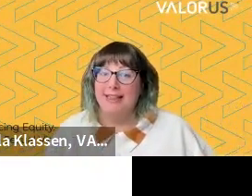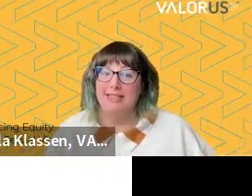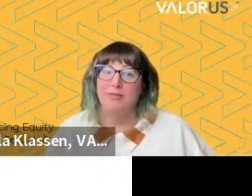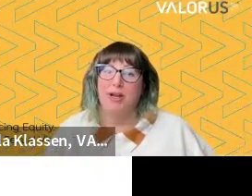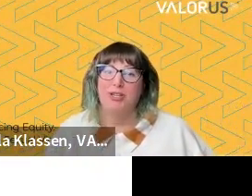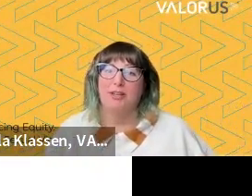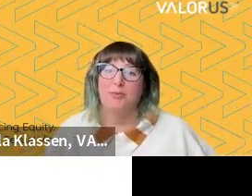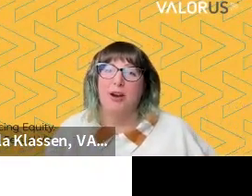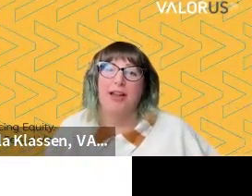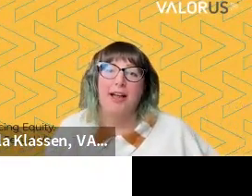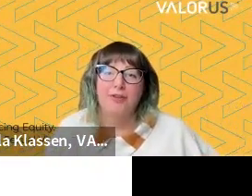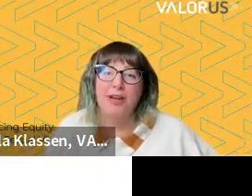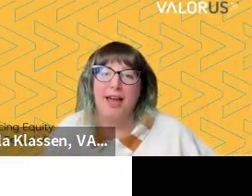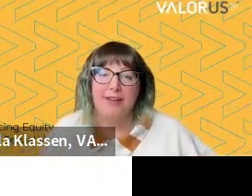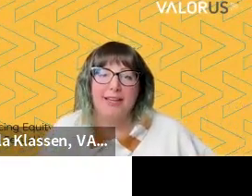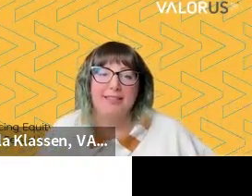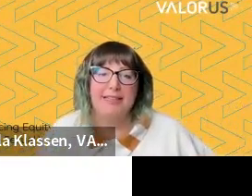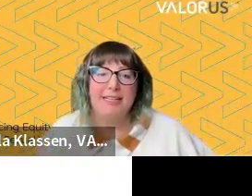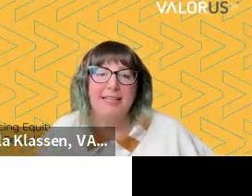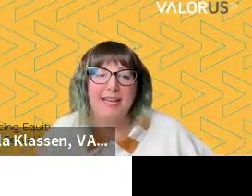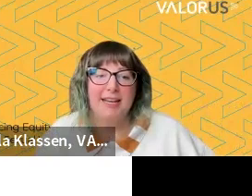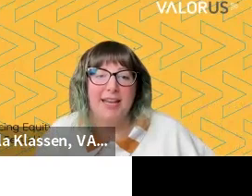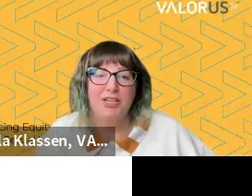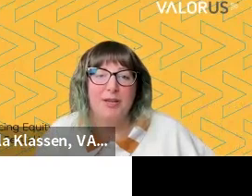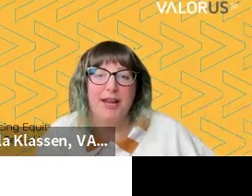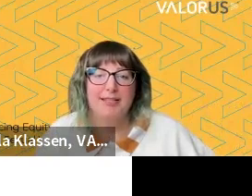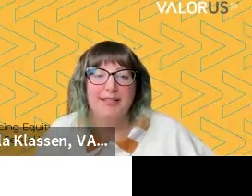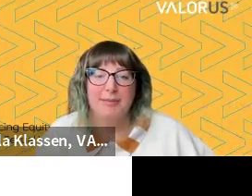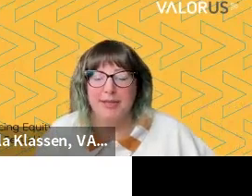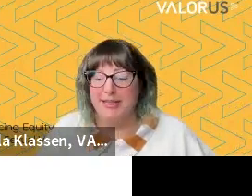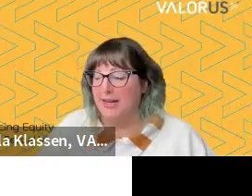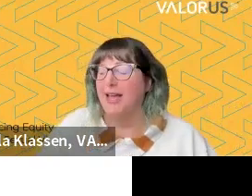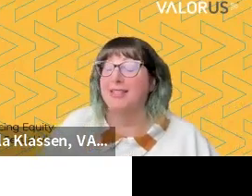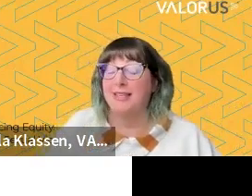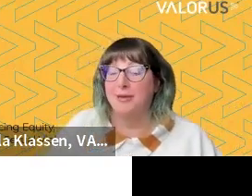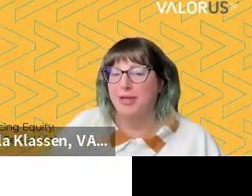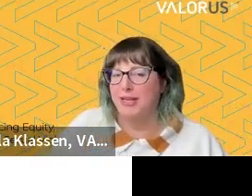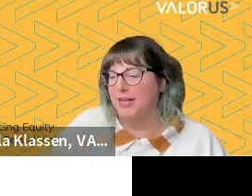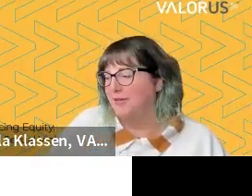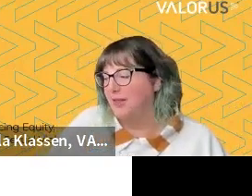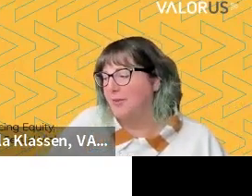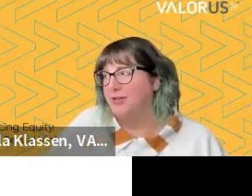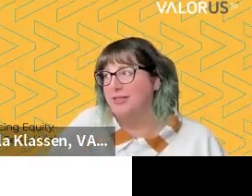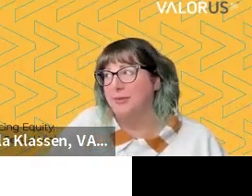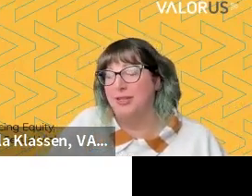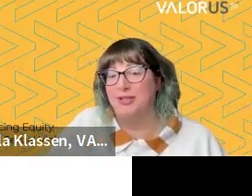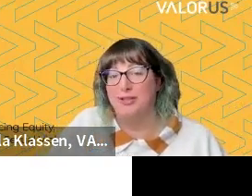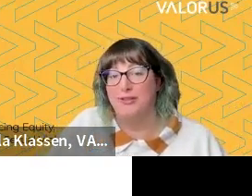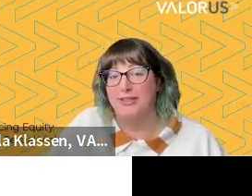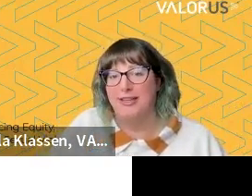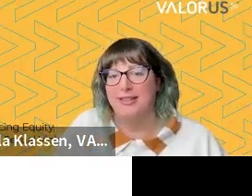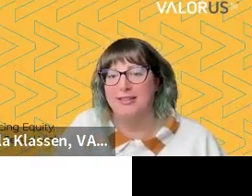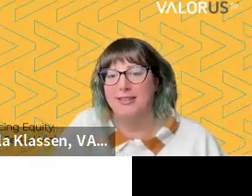our CA Leads project. We are California advocates leading in engagement, accessibility, and developmental